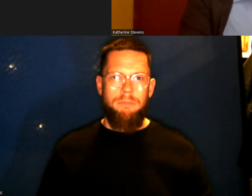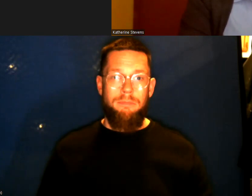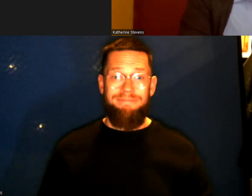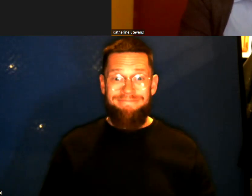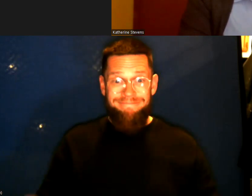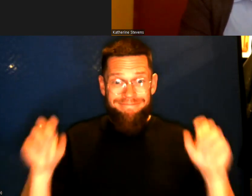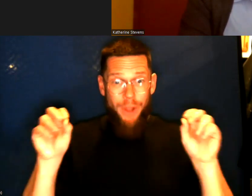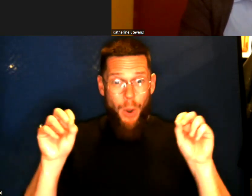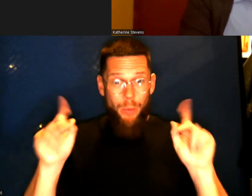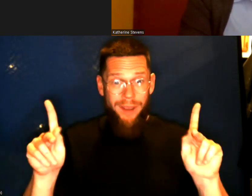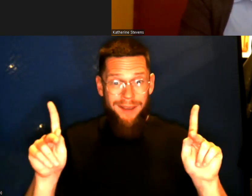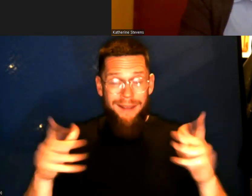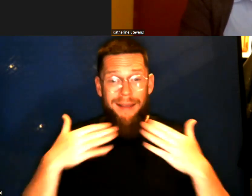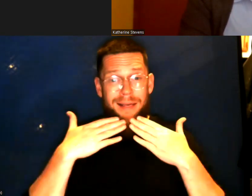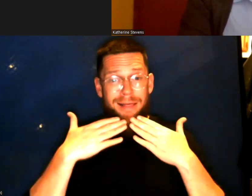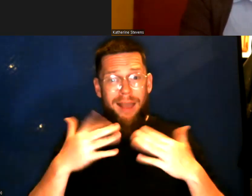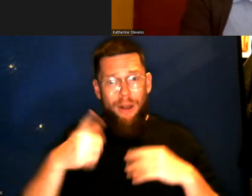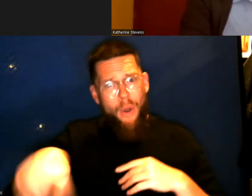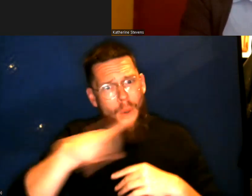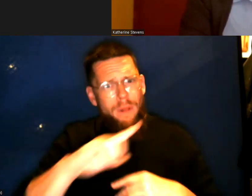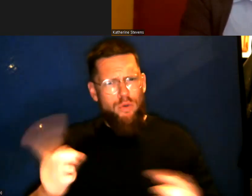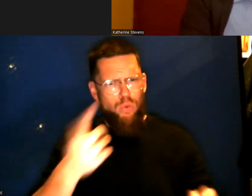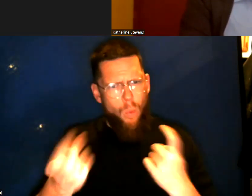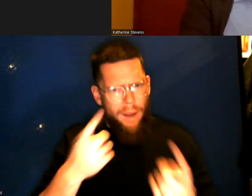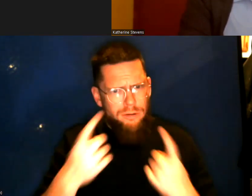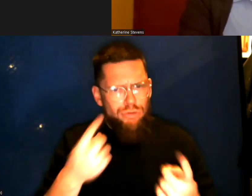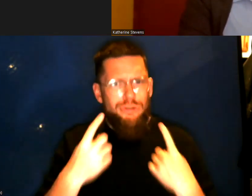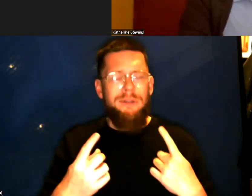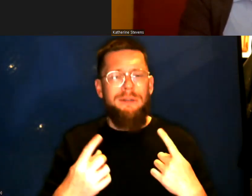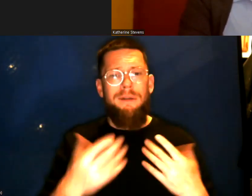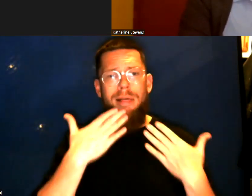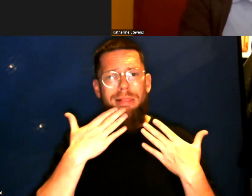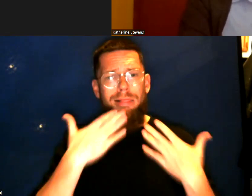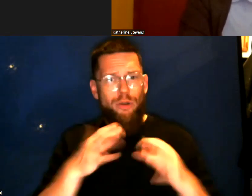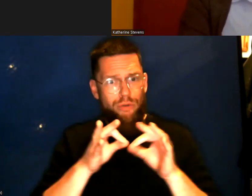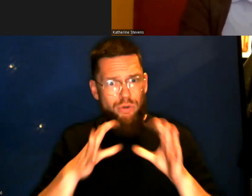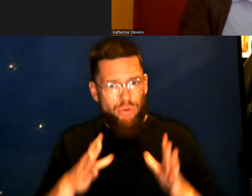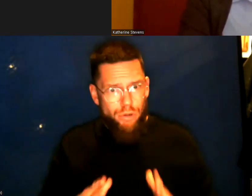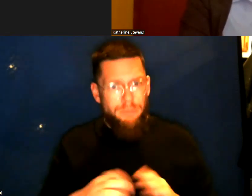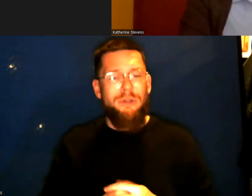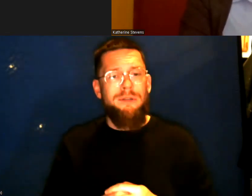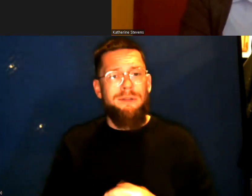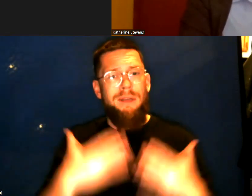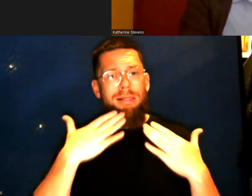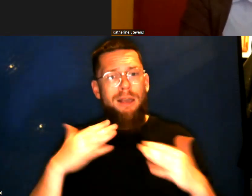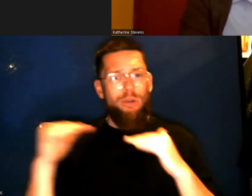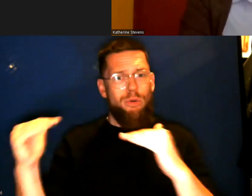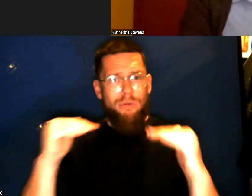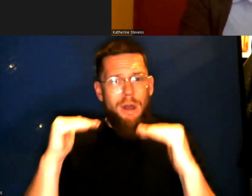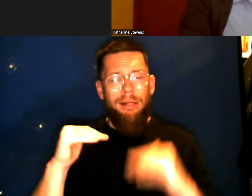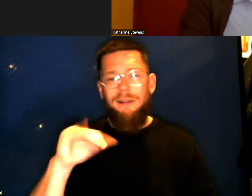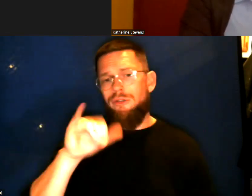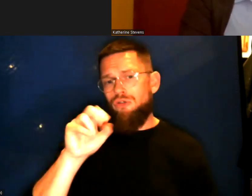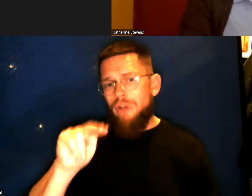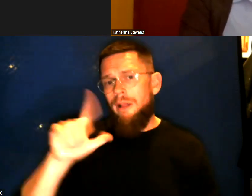Okay. Well, thank you all for your questions. Thank you to our interpreters, and thank you to my colleagues, Jen and Toya, for helping us